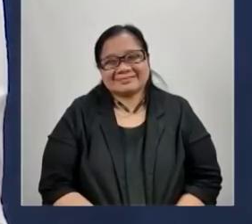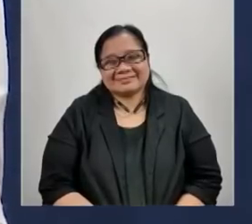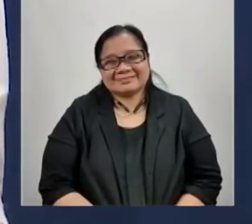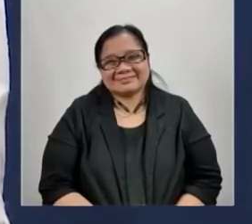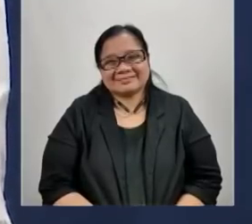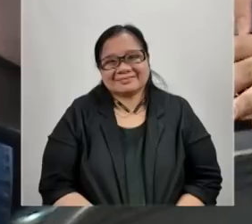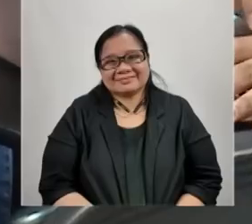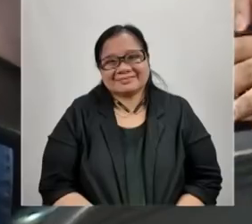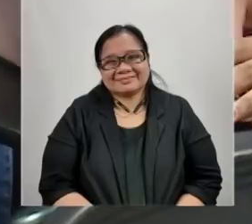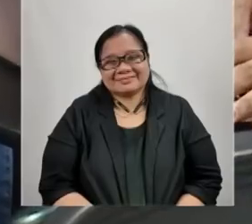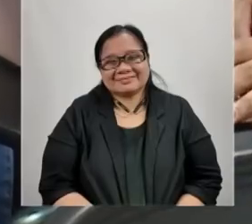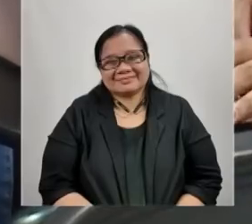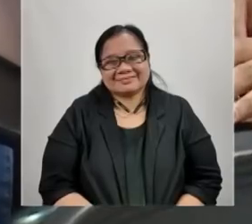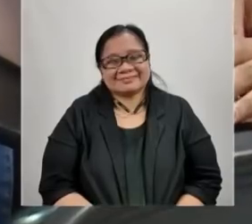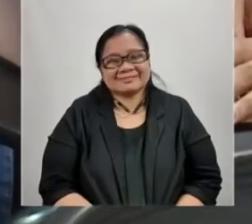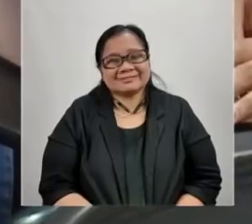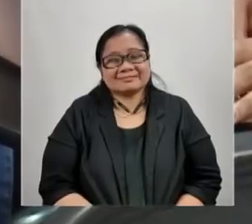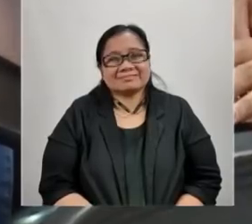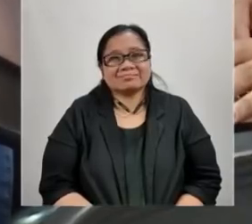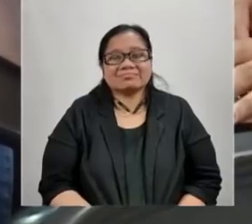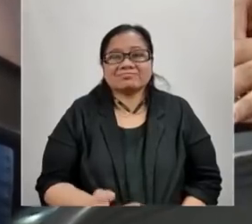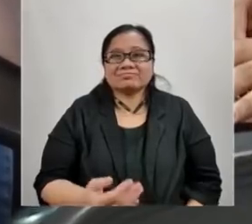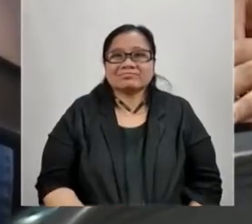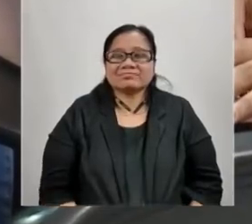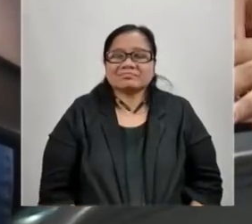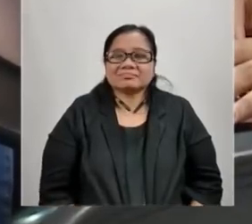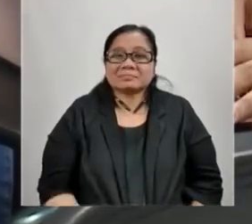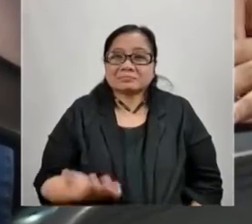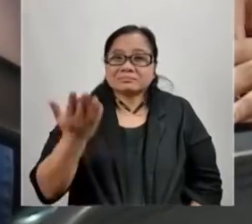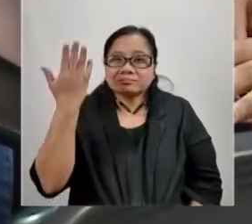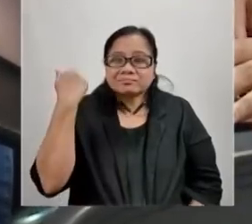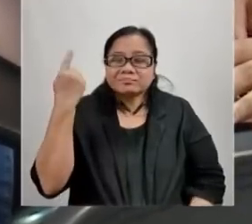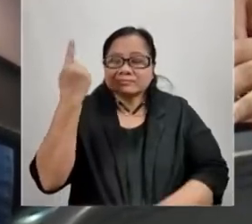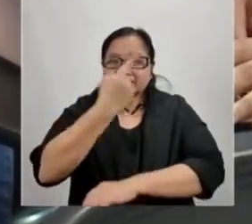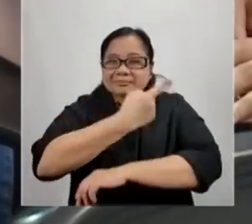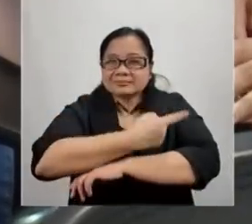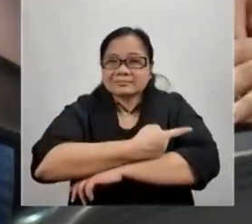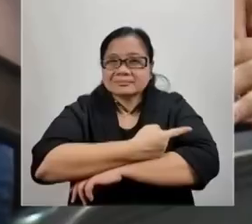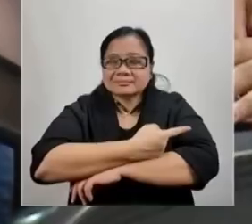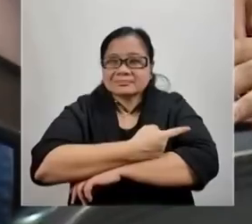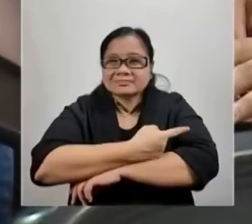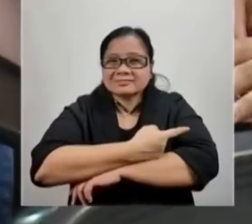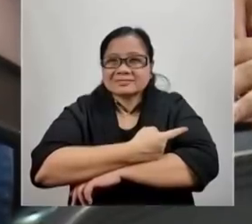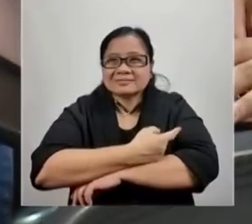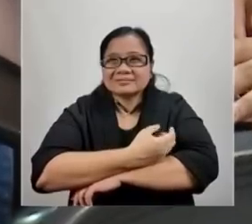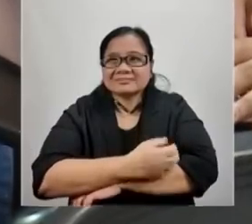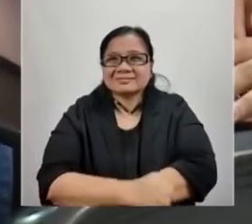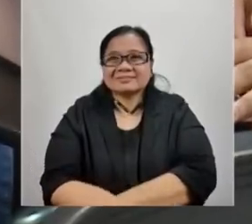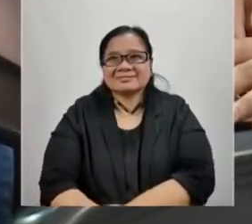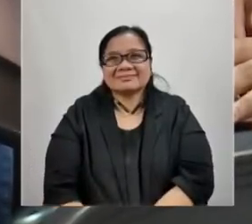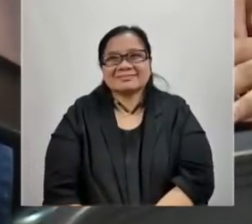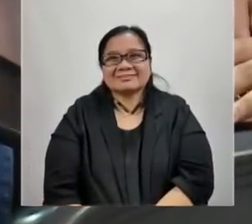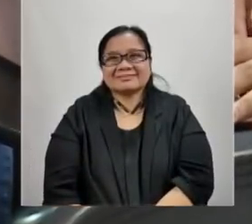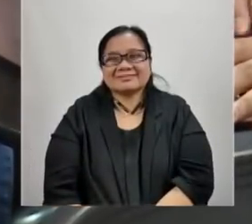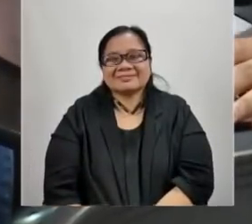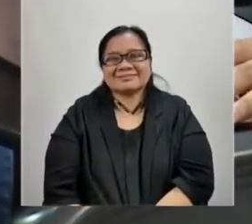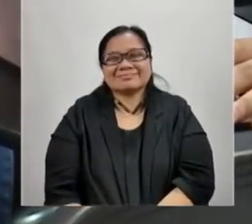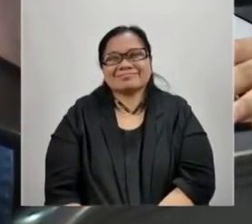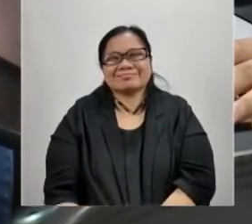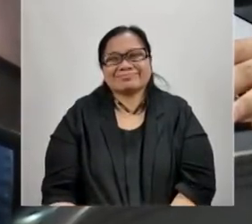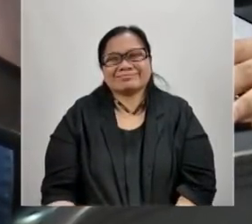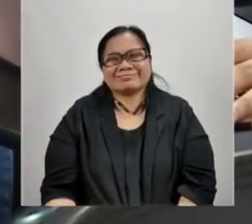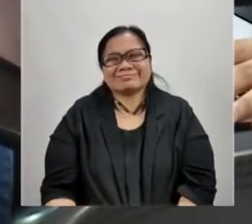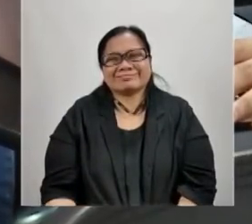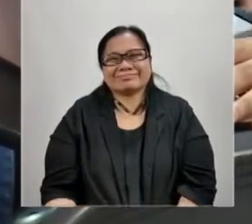Secretary, nitong mga nakaraang araw po o linggo, marami yung mga anti-illegal drug operations. Sorry, anti-illegal maraming?